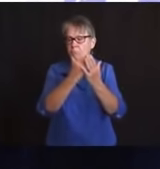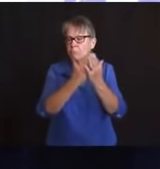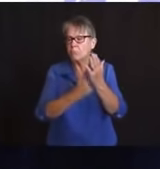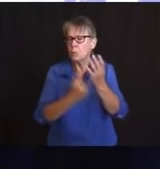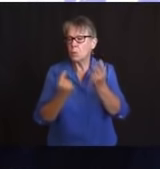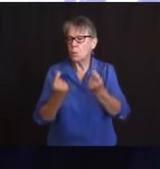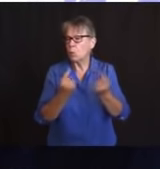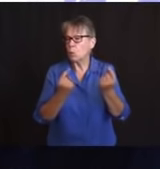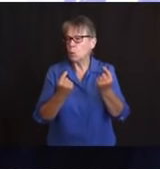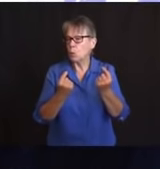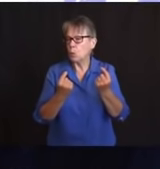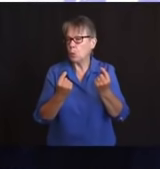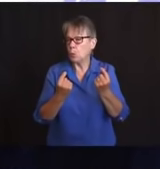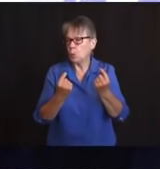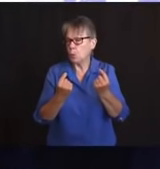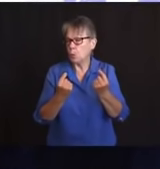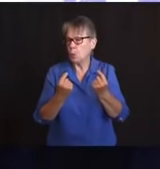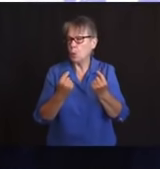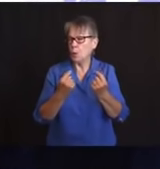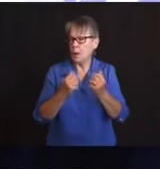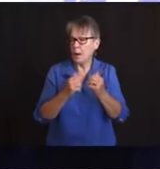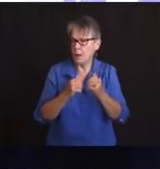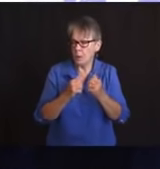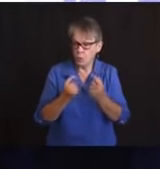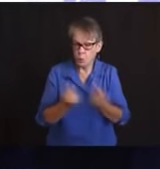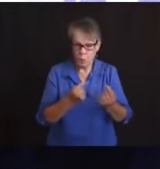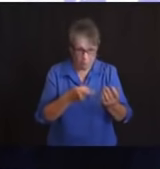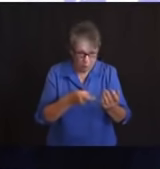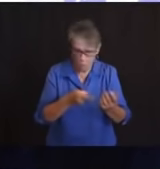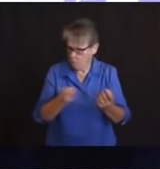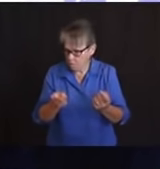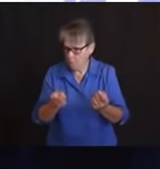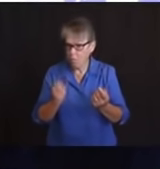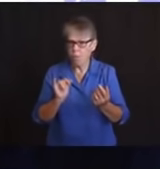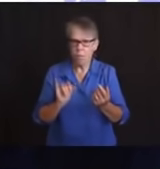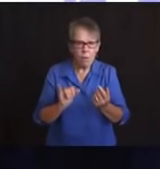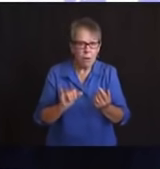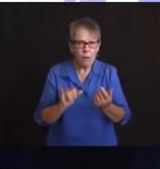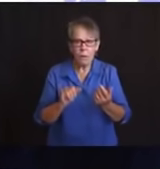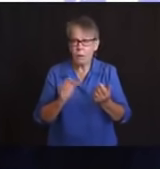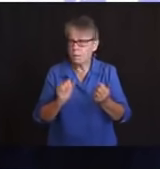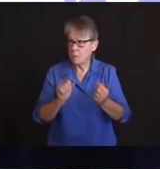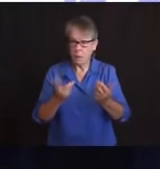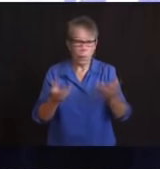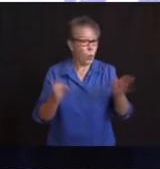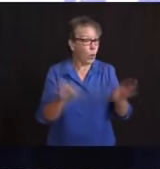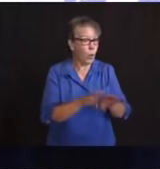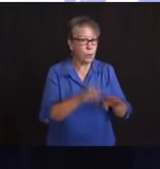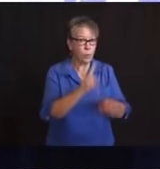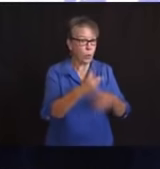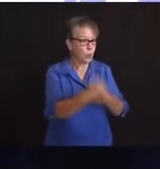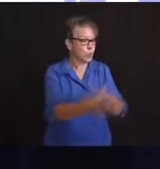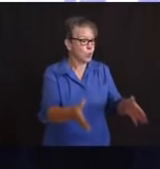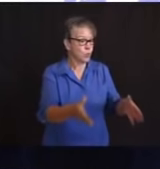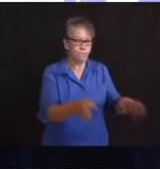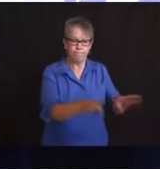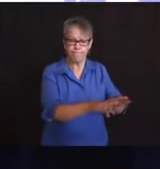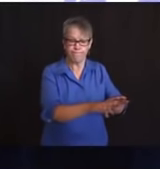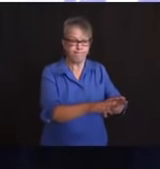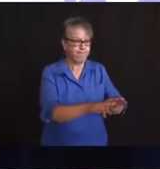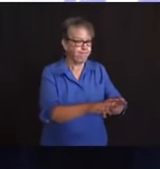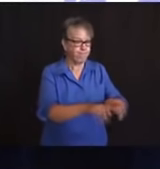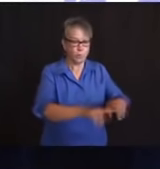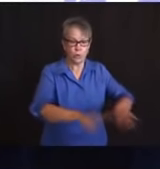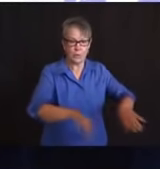classroom, a full school, and then what's going on in the region definitely affects decisions about the school. That's